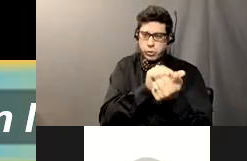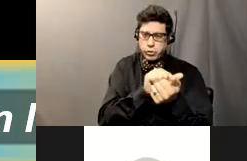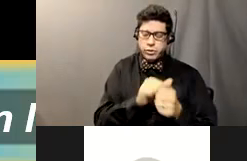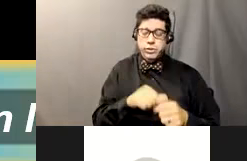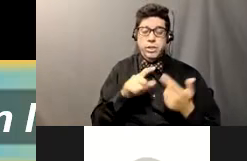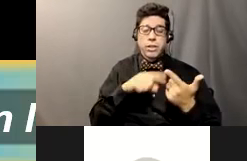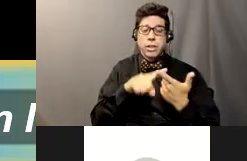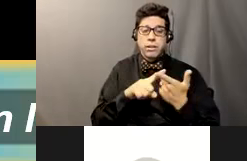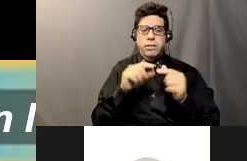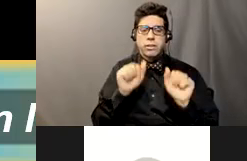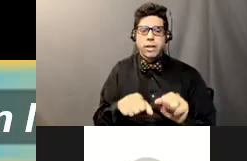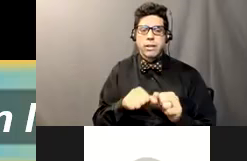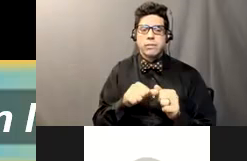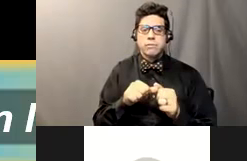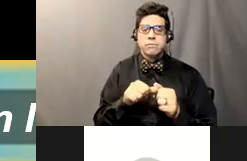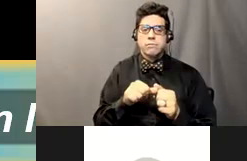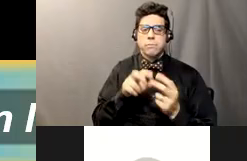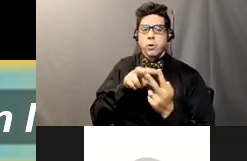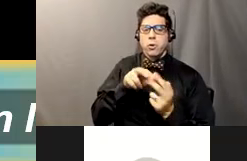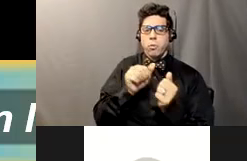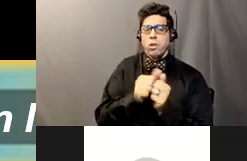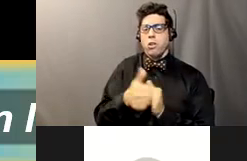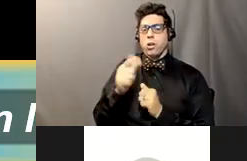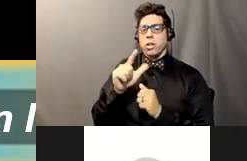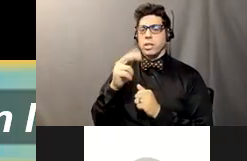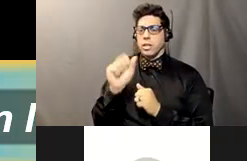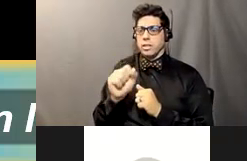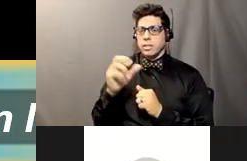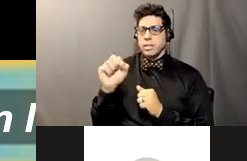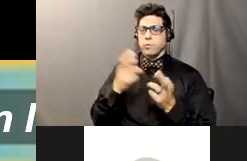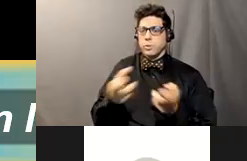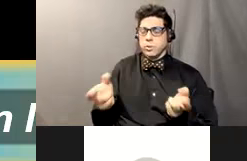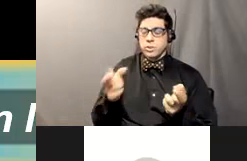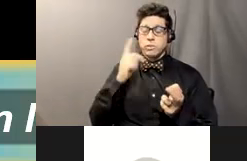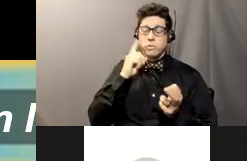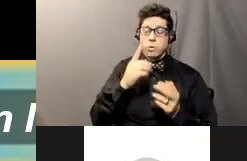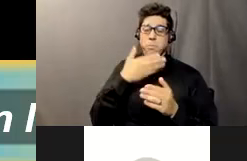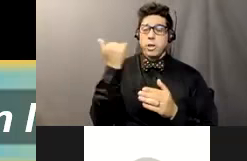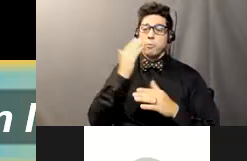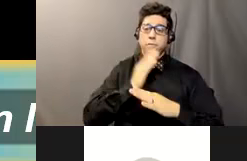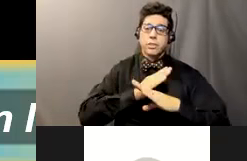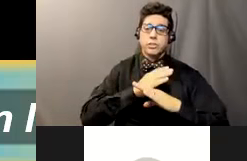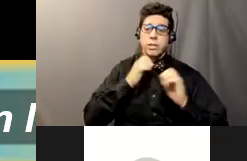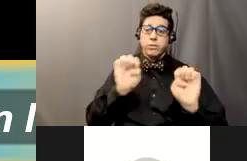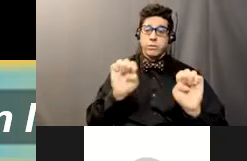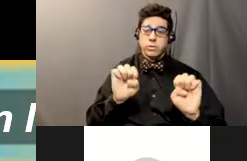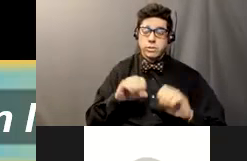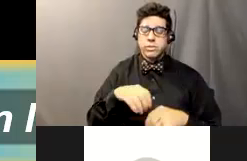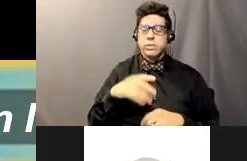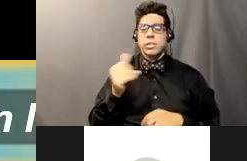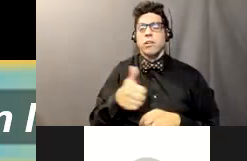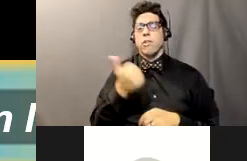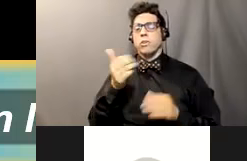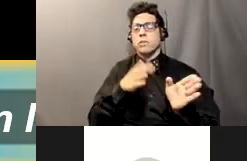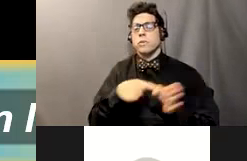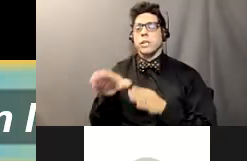with links to other data sources, such as schools, to better inform suicide prevention efforts, or other strategy groups whose